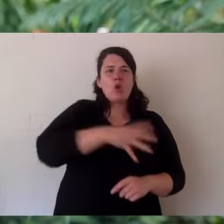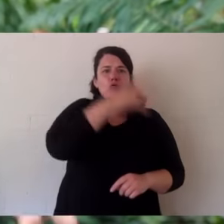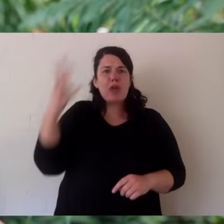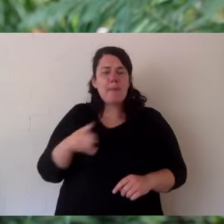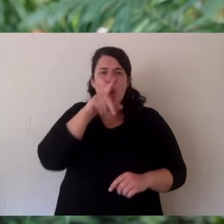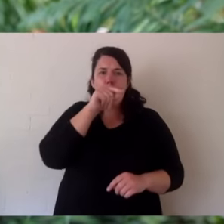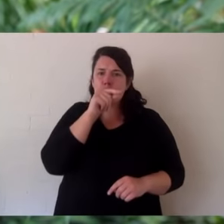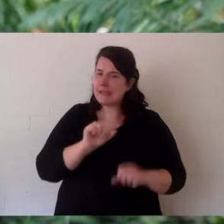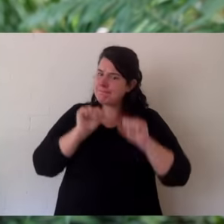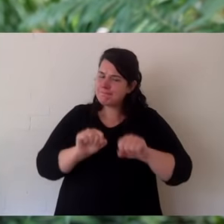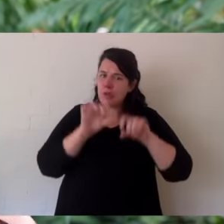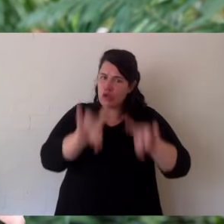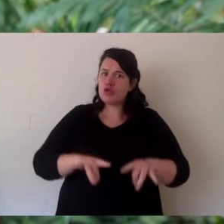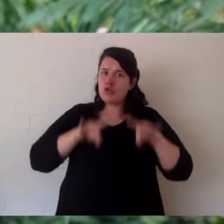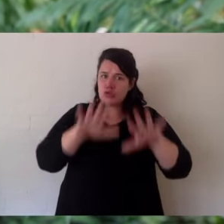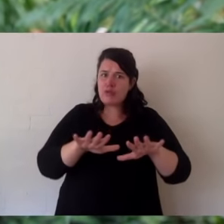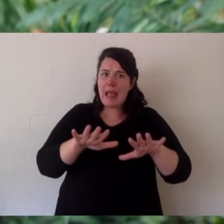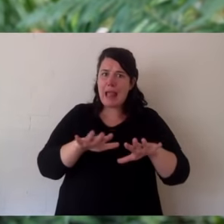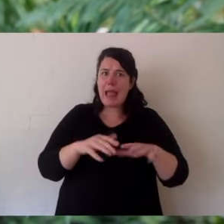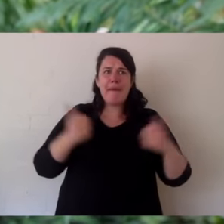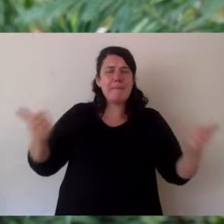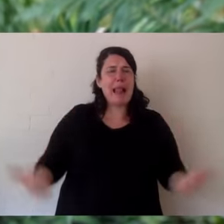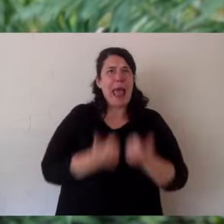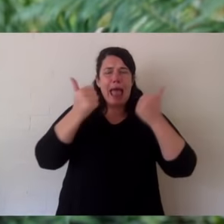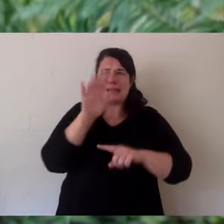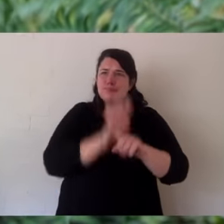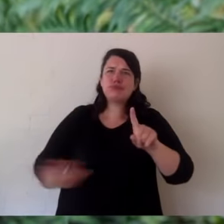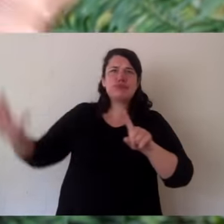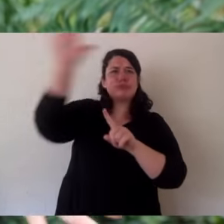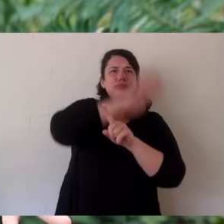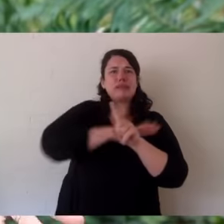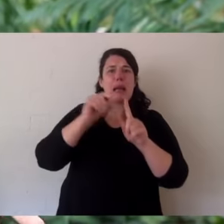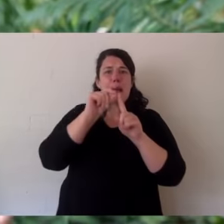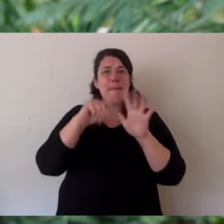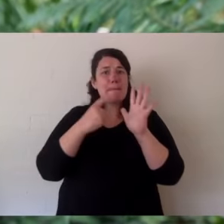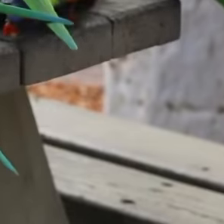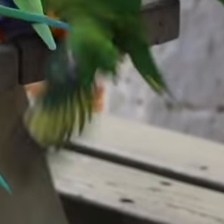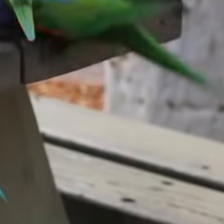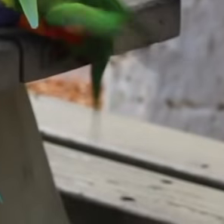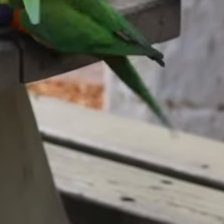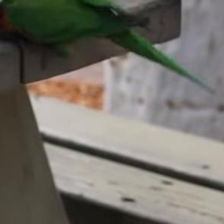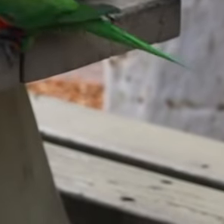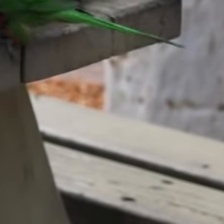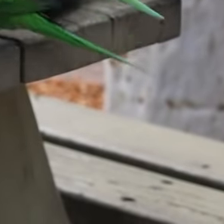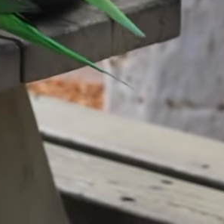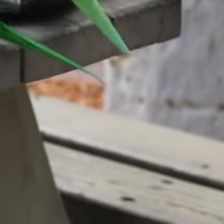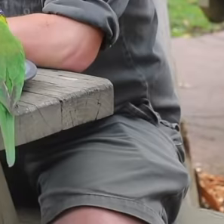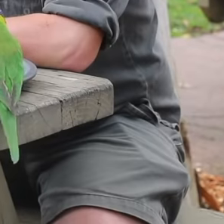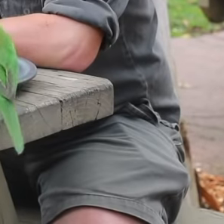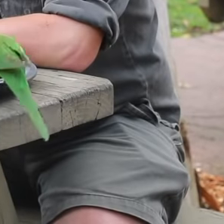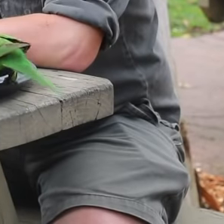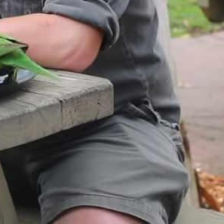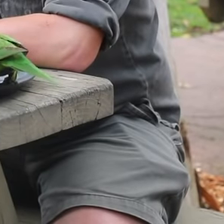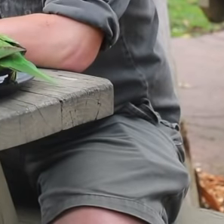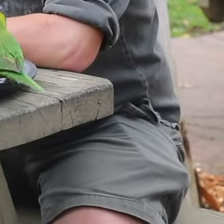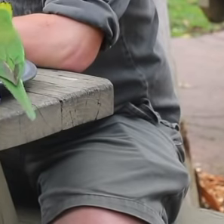Rainbow lorikeets are a native species and Australia is the land of parrots. We have more parrots than any other continent on